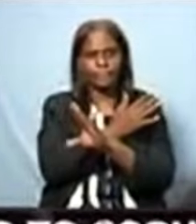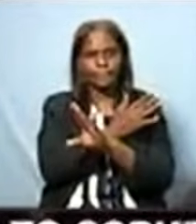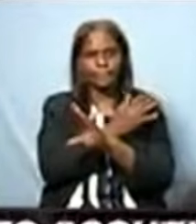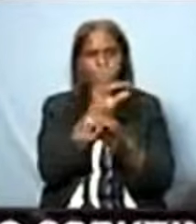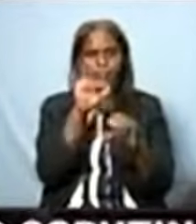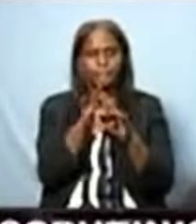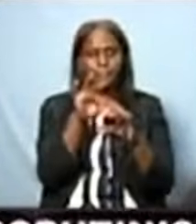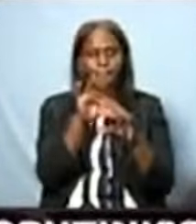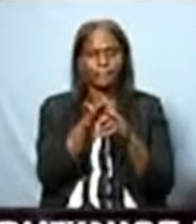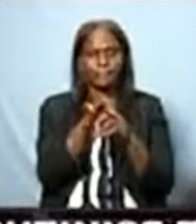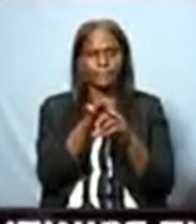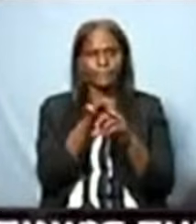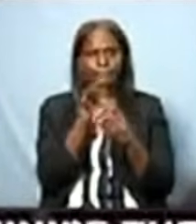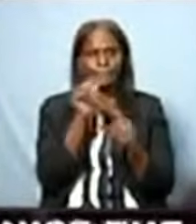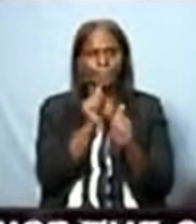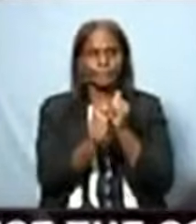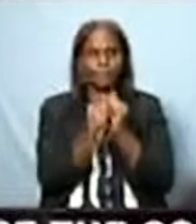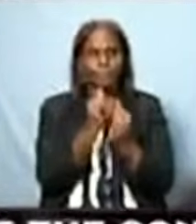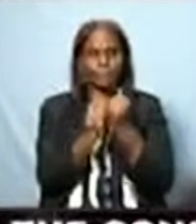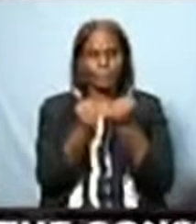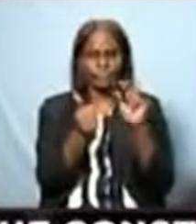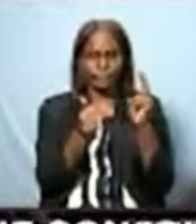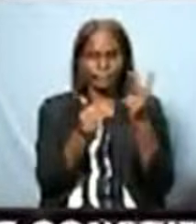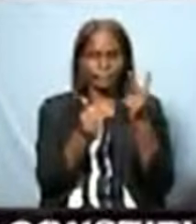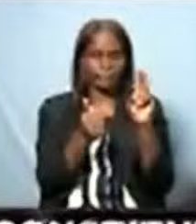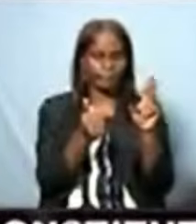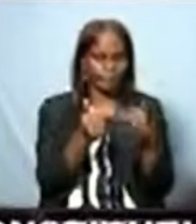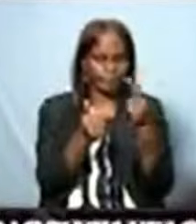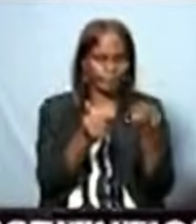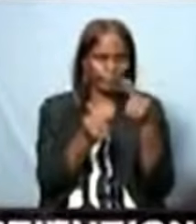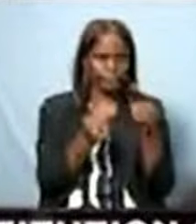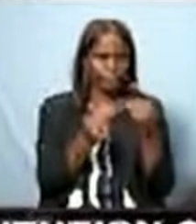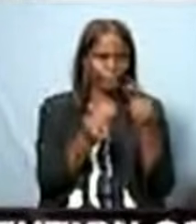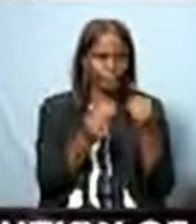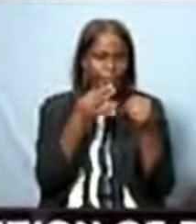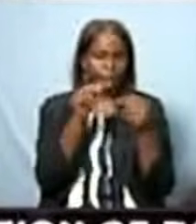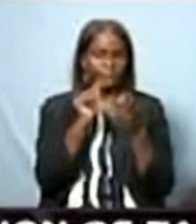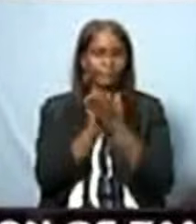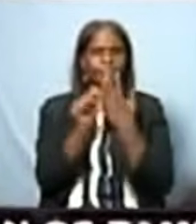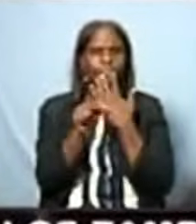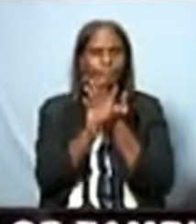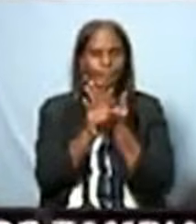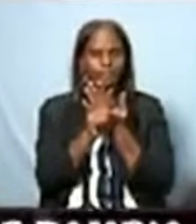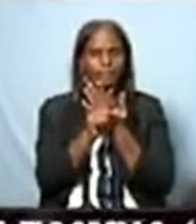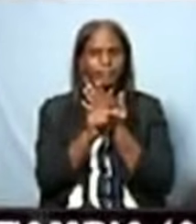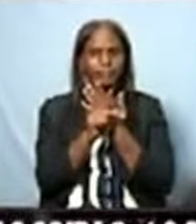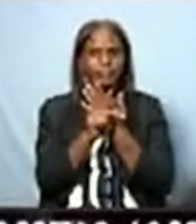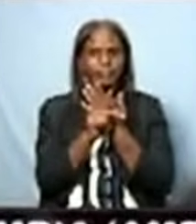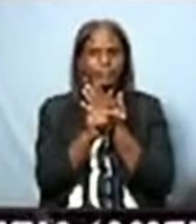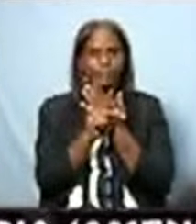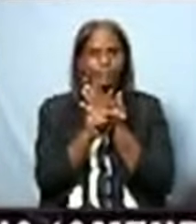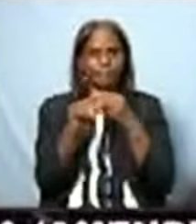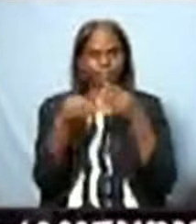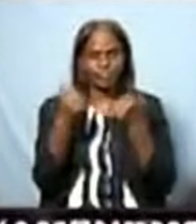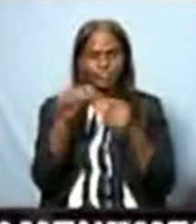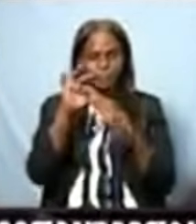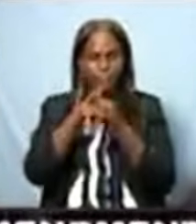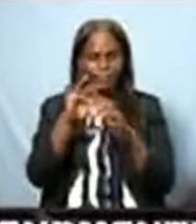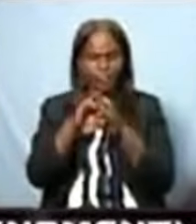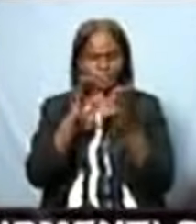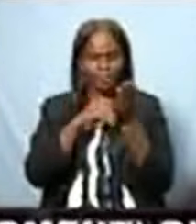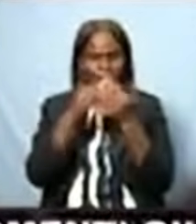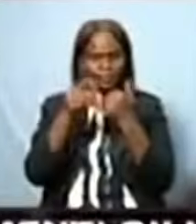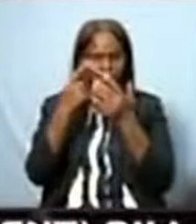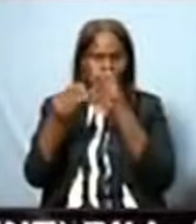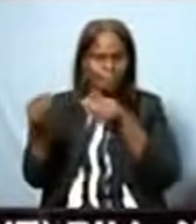an election, which is the second Thursday of August. And given the electoral calendar which has